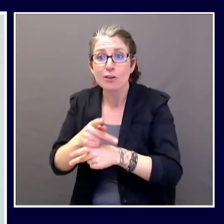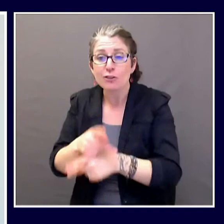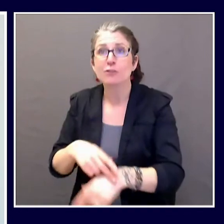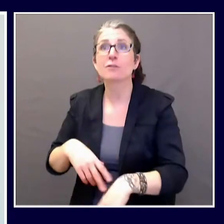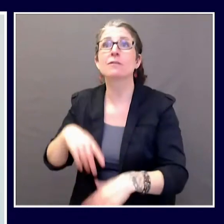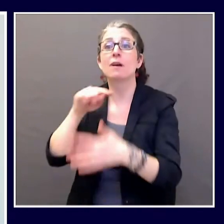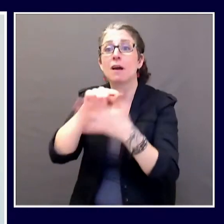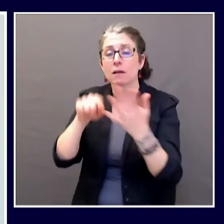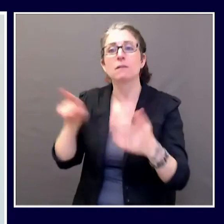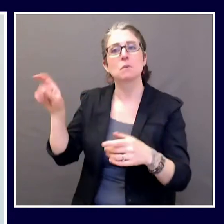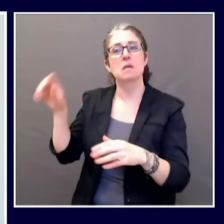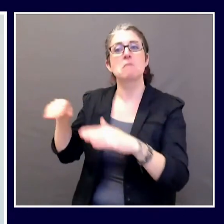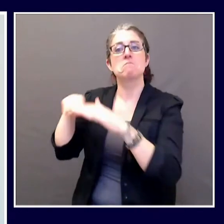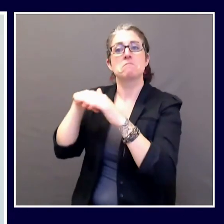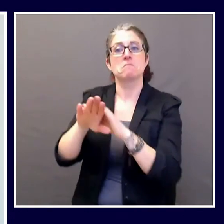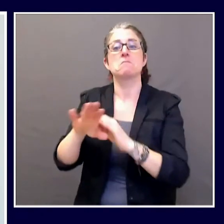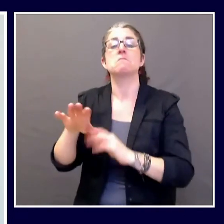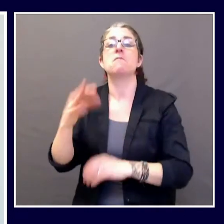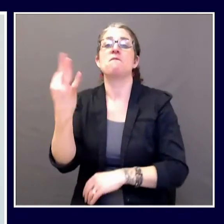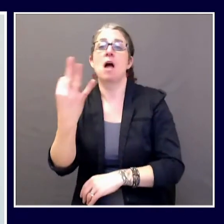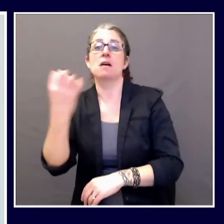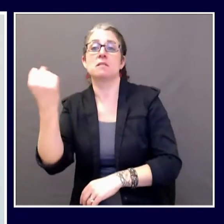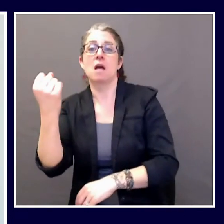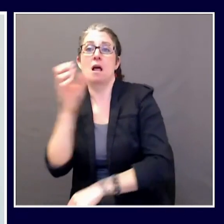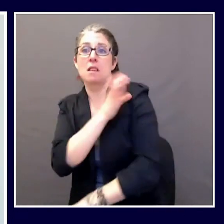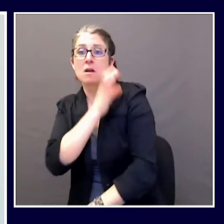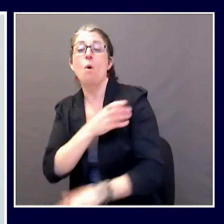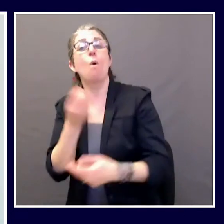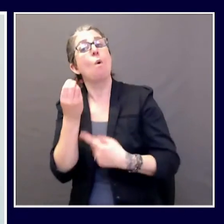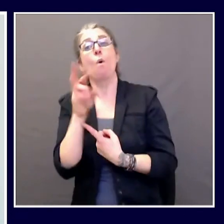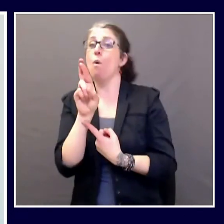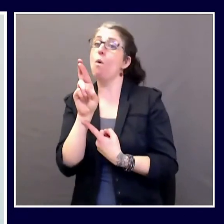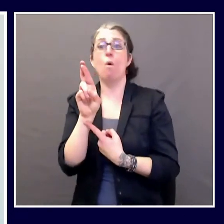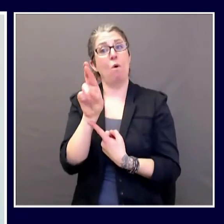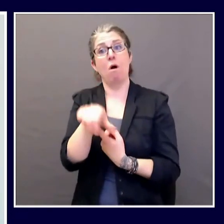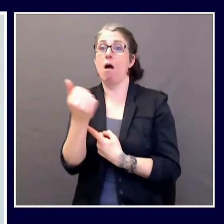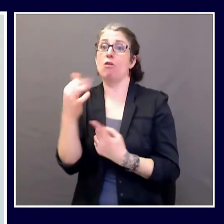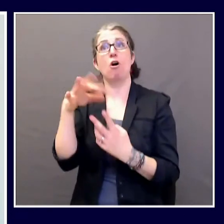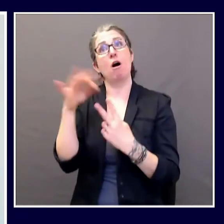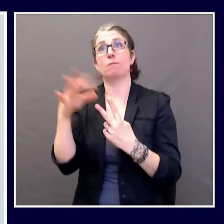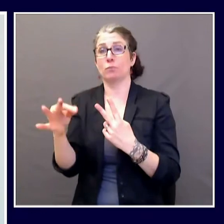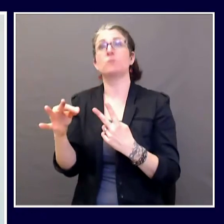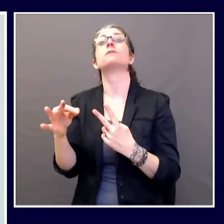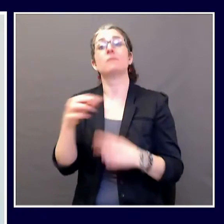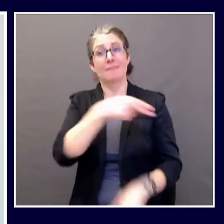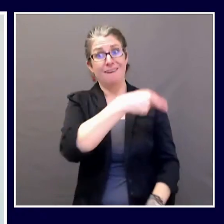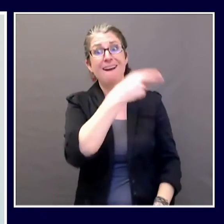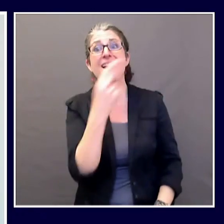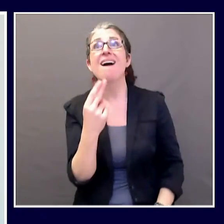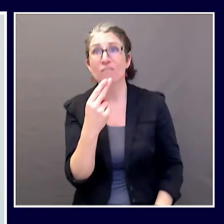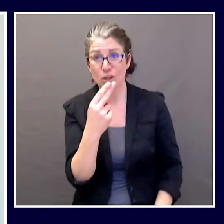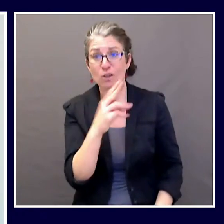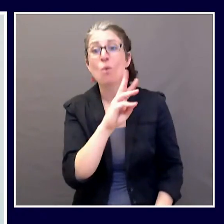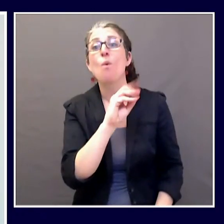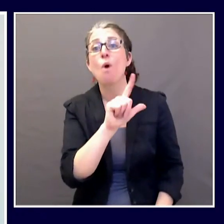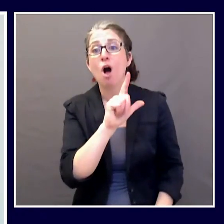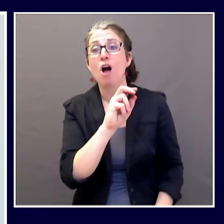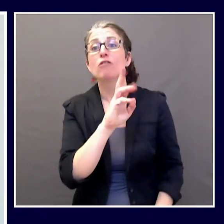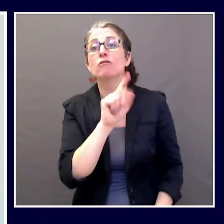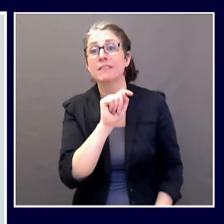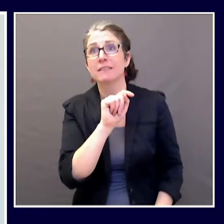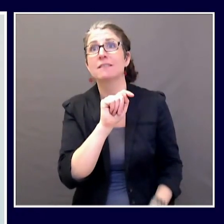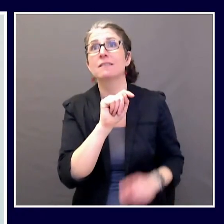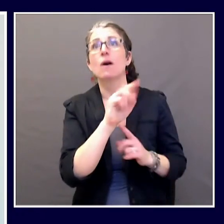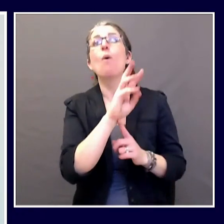eligibility group. There may be some waits. It takes some time for everybody to get these appointments, but they can access vaccines